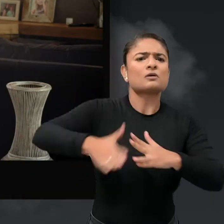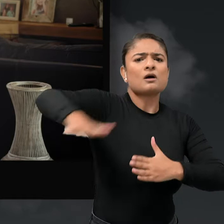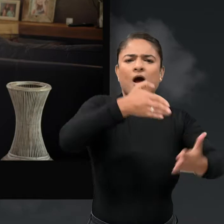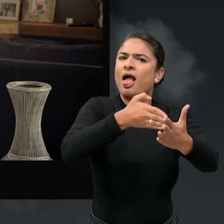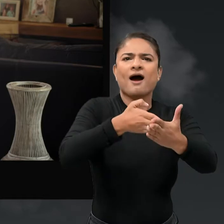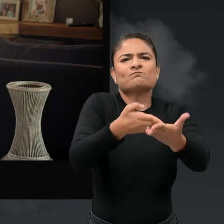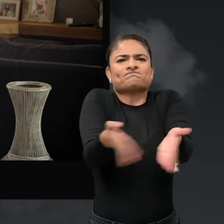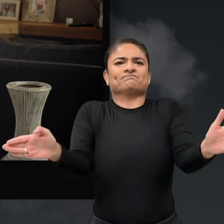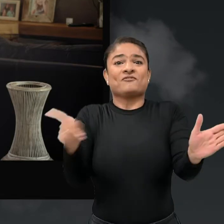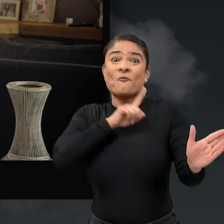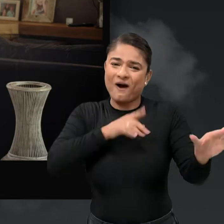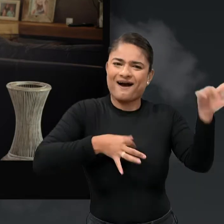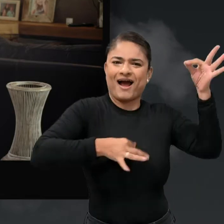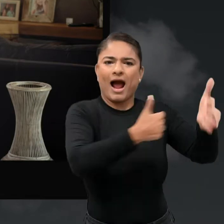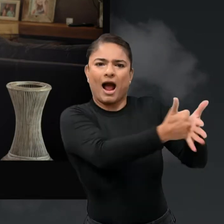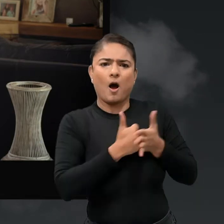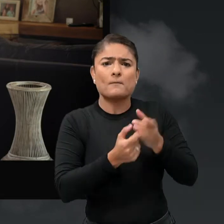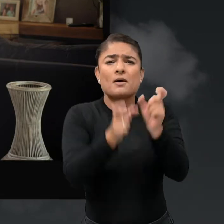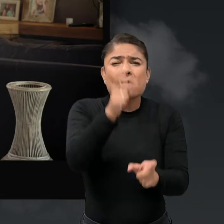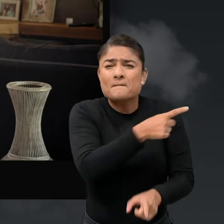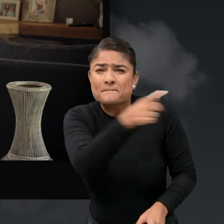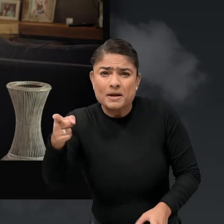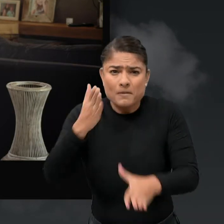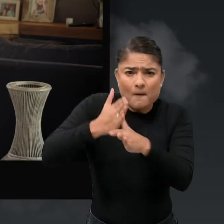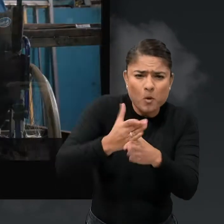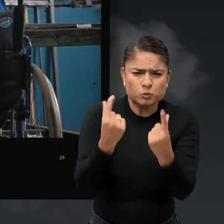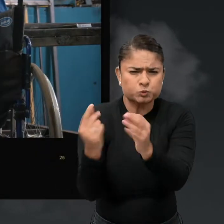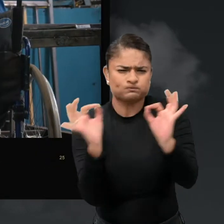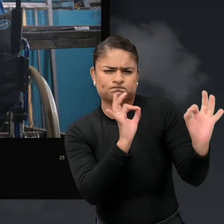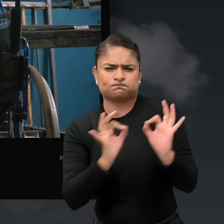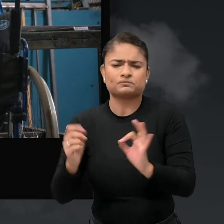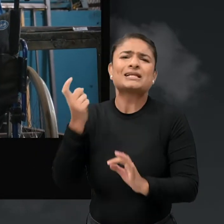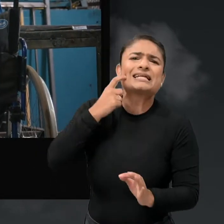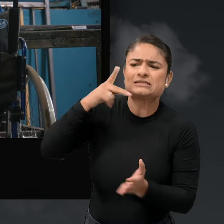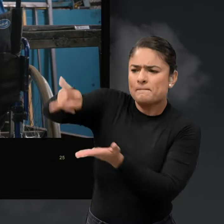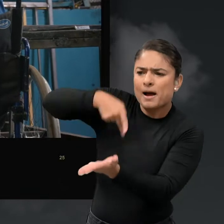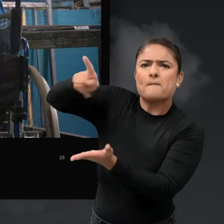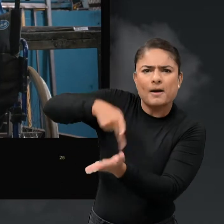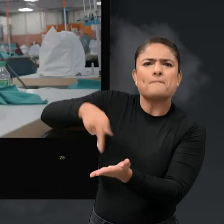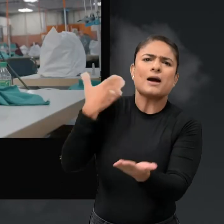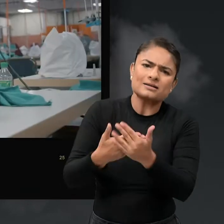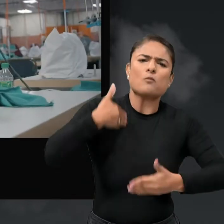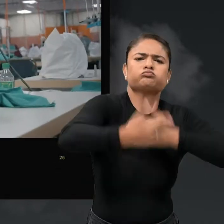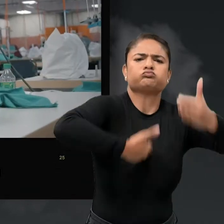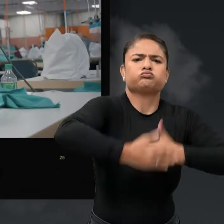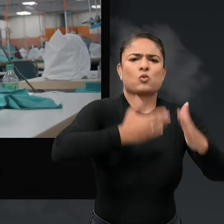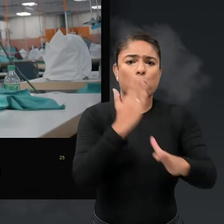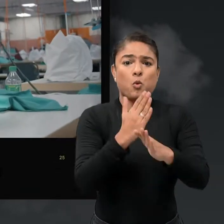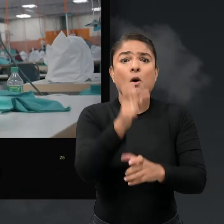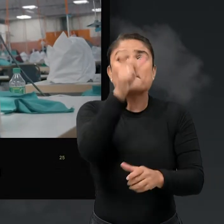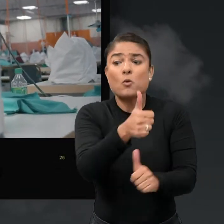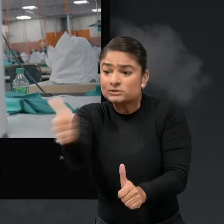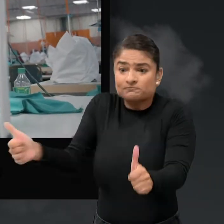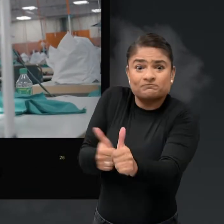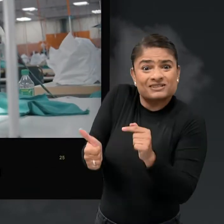one of us that needs to get employed and that gets employed and does well in employment is paving the way to make it easier for the next